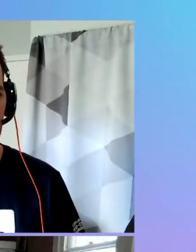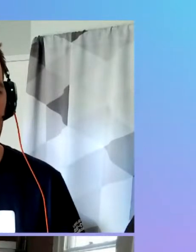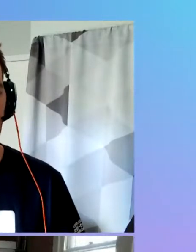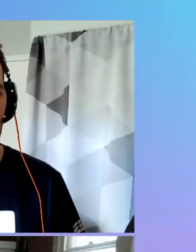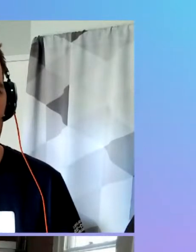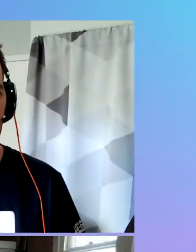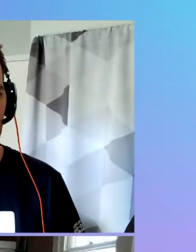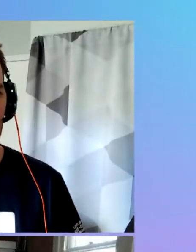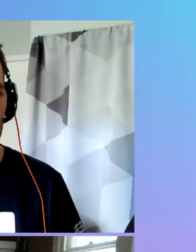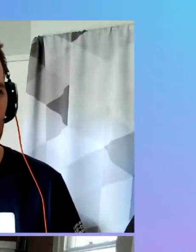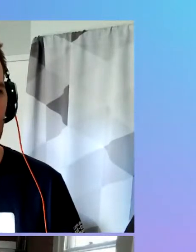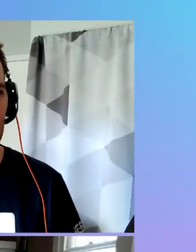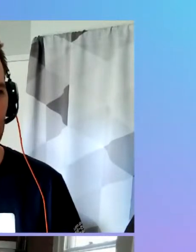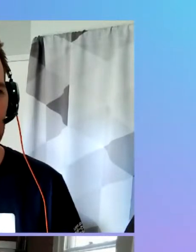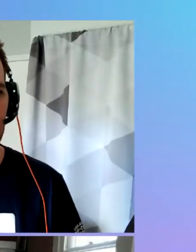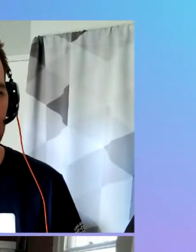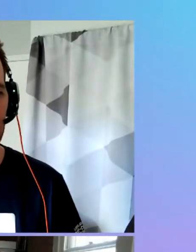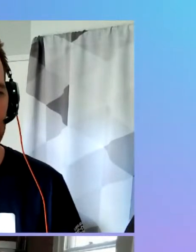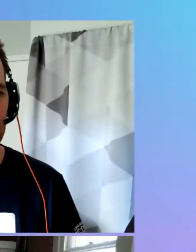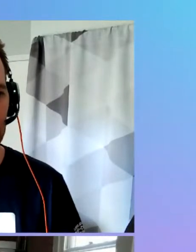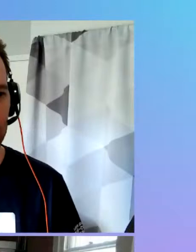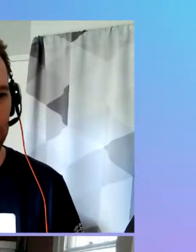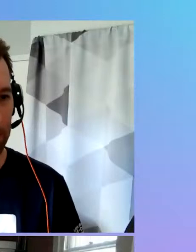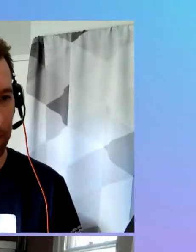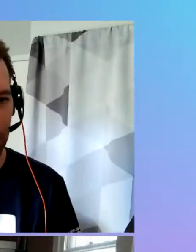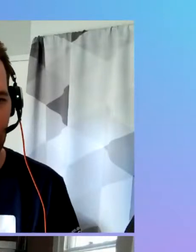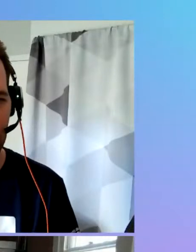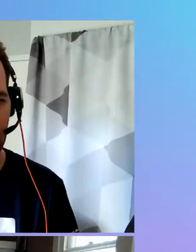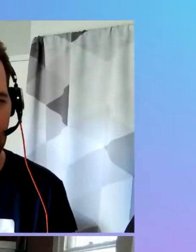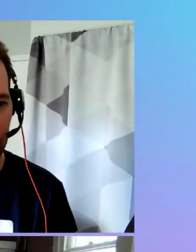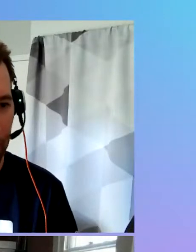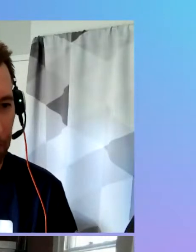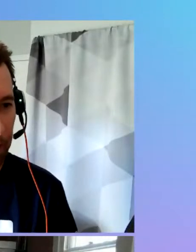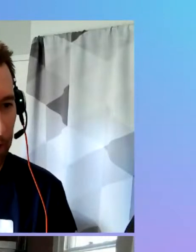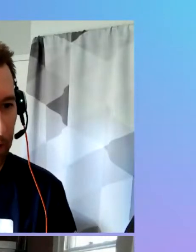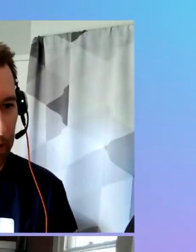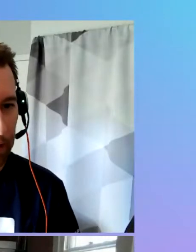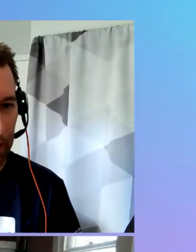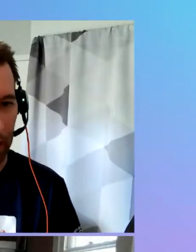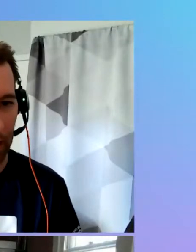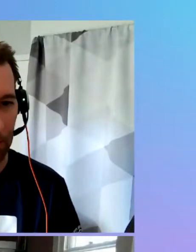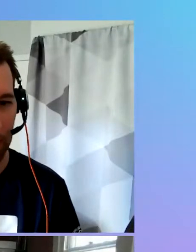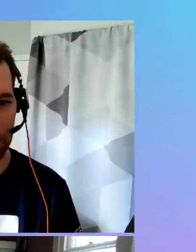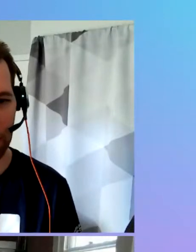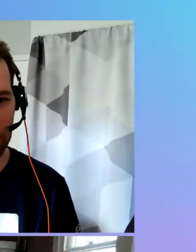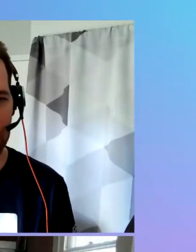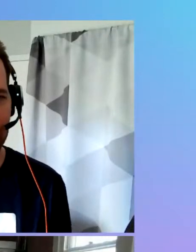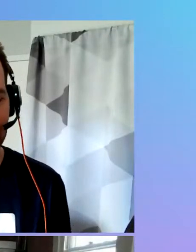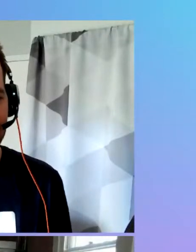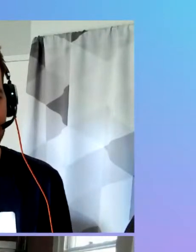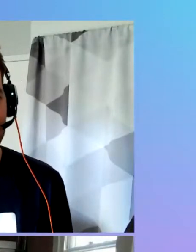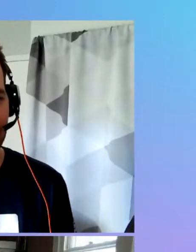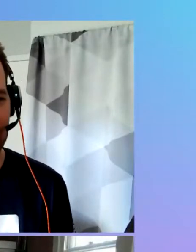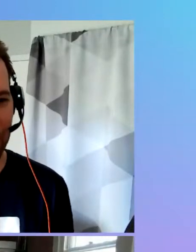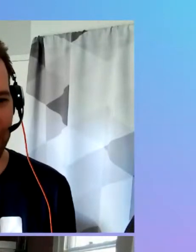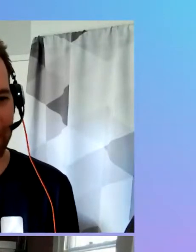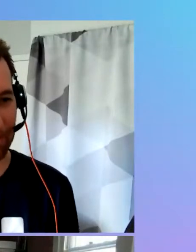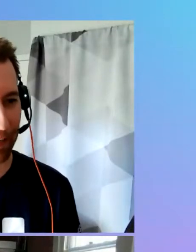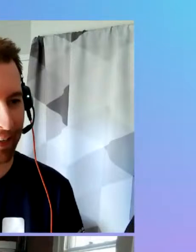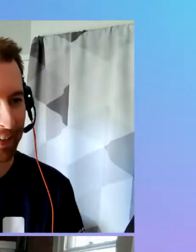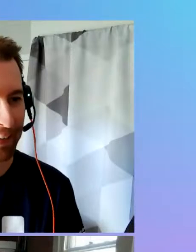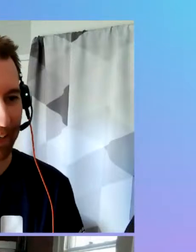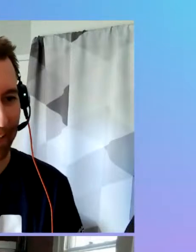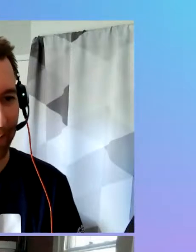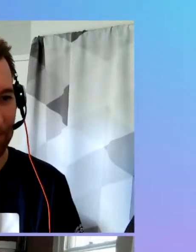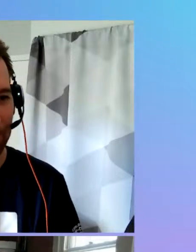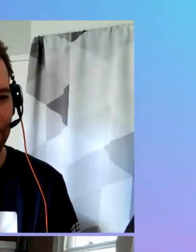about how you've done that work. Thanks so much, Sam. Okay, I've got another one here. And let me know if you think this is out of band,